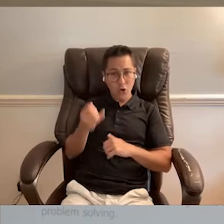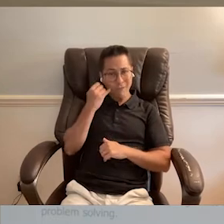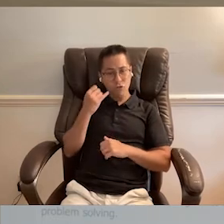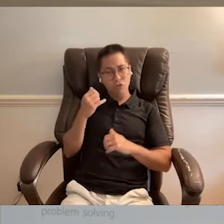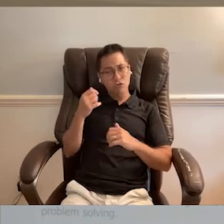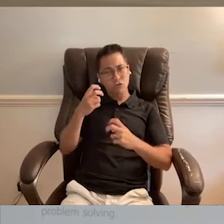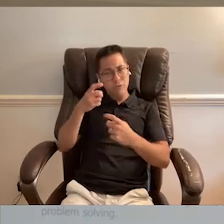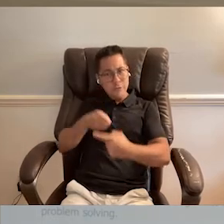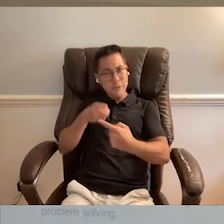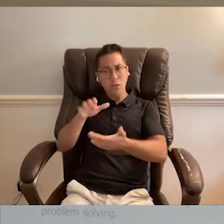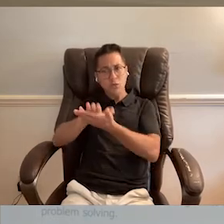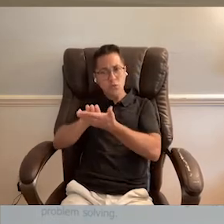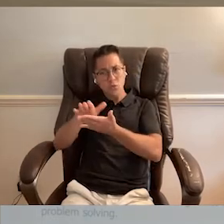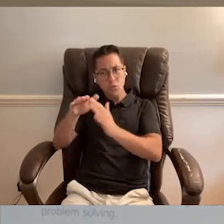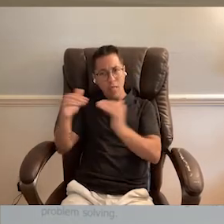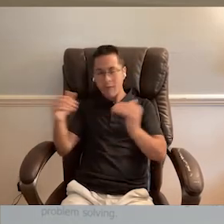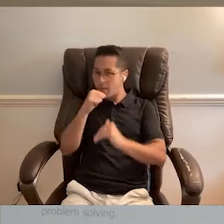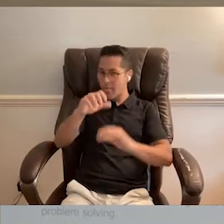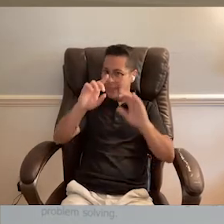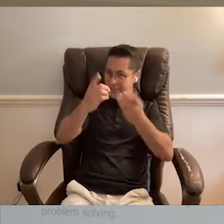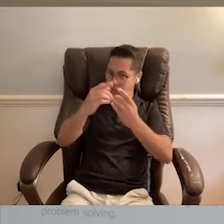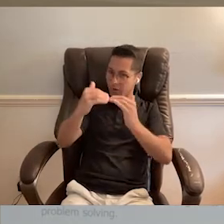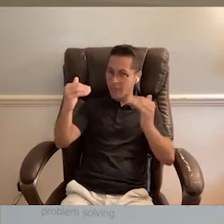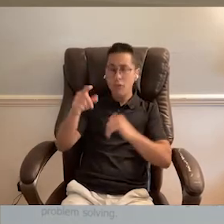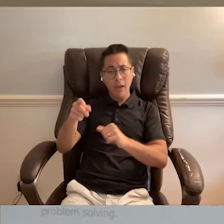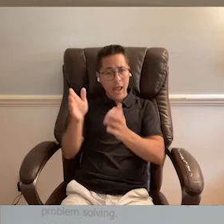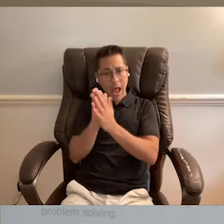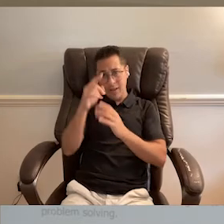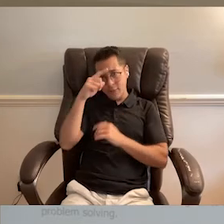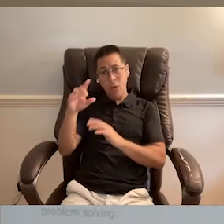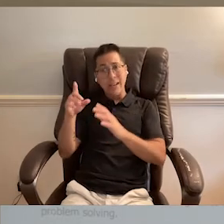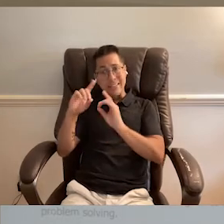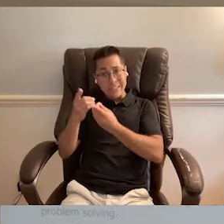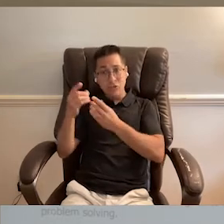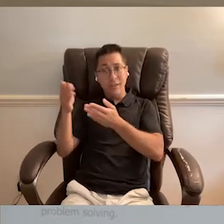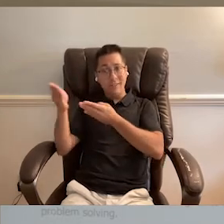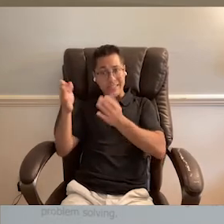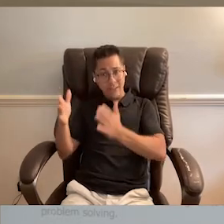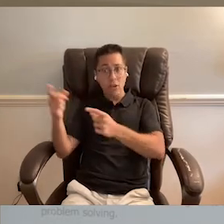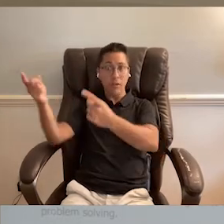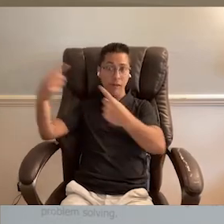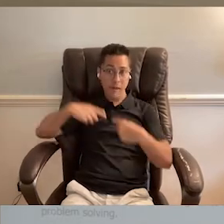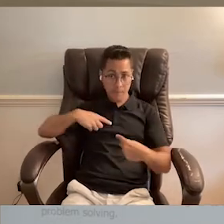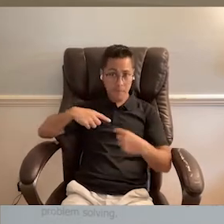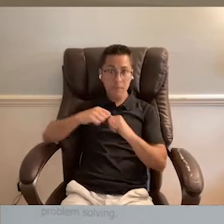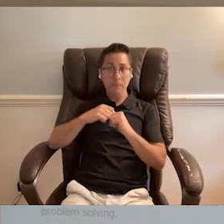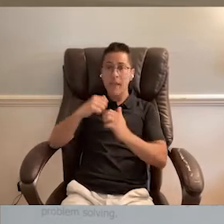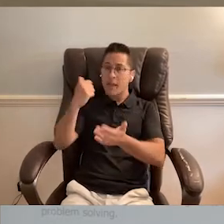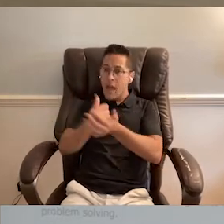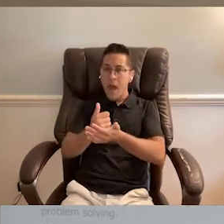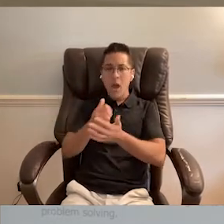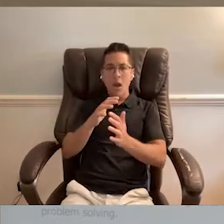the district level, you can ask for a district facilitator to come in and help not only calm